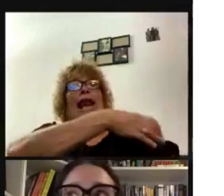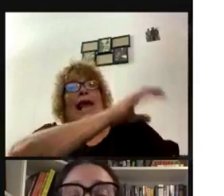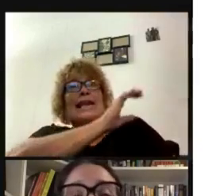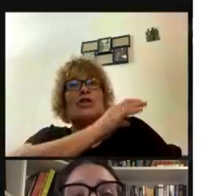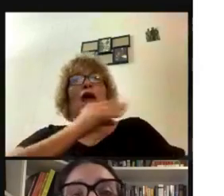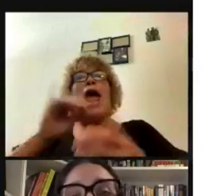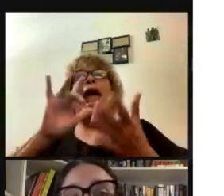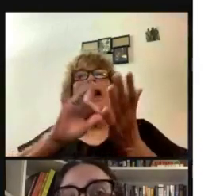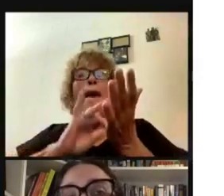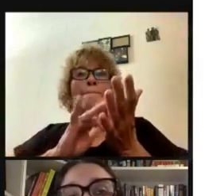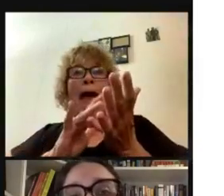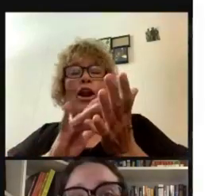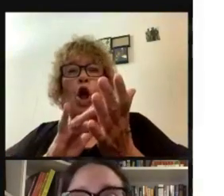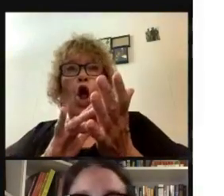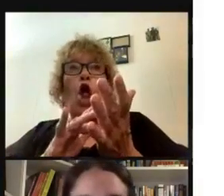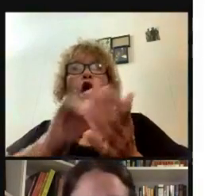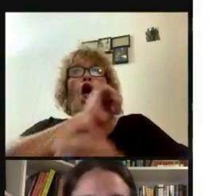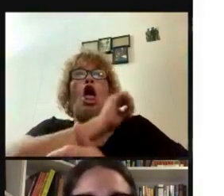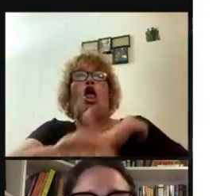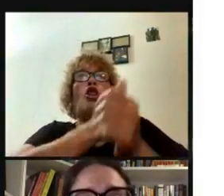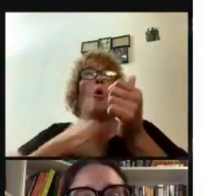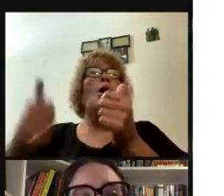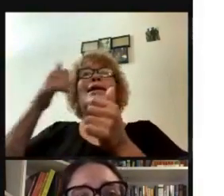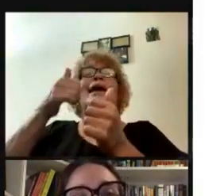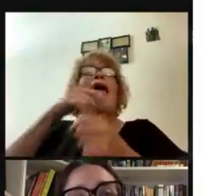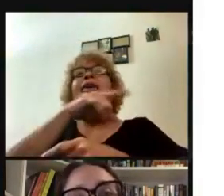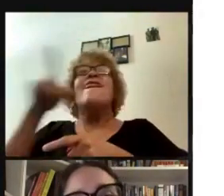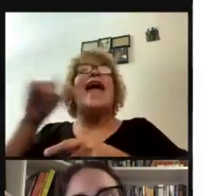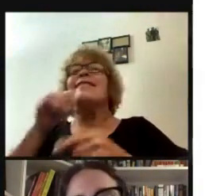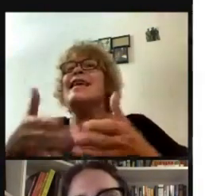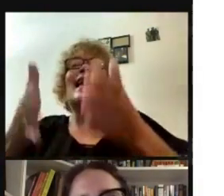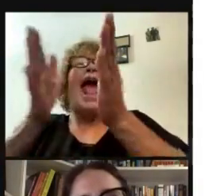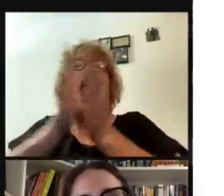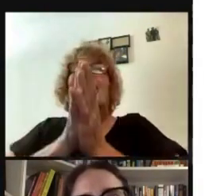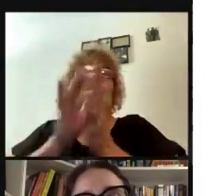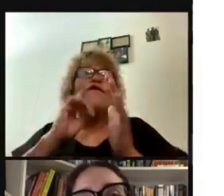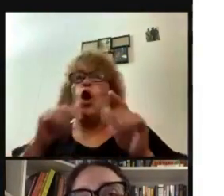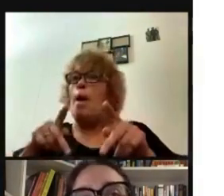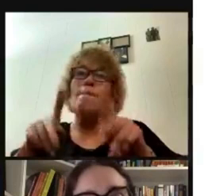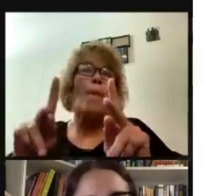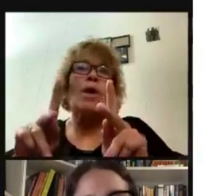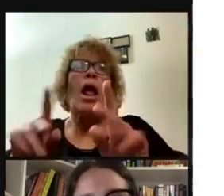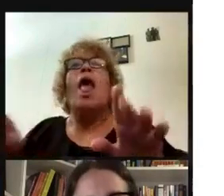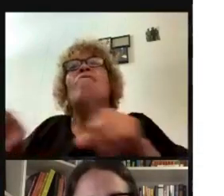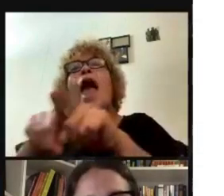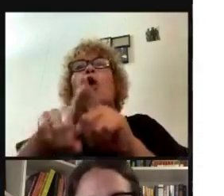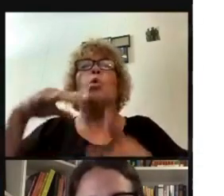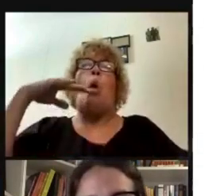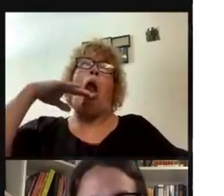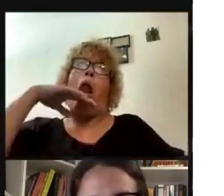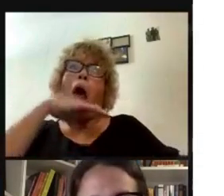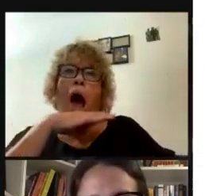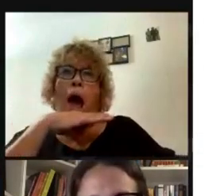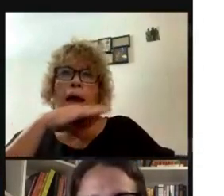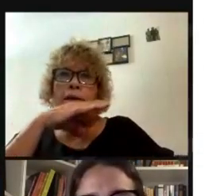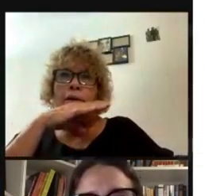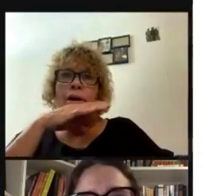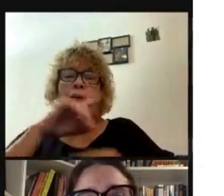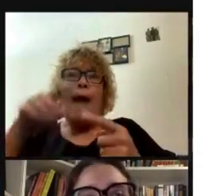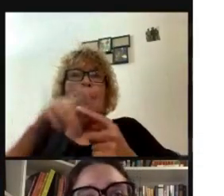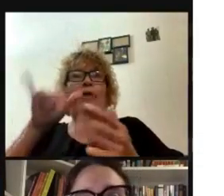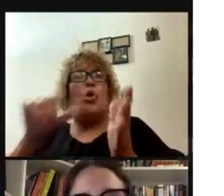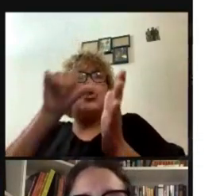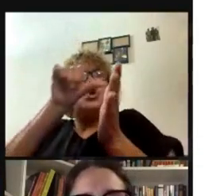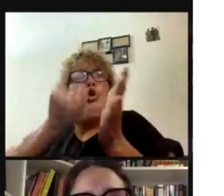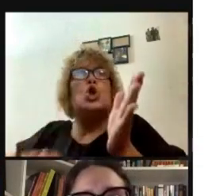authorities, you know, not only did they not ask for consent, but in many cases, they lied outright about the purpose of the surgery.